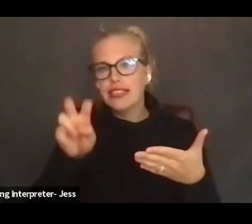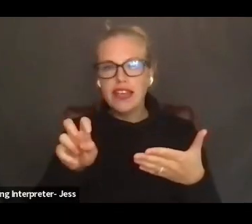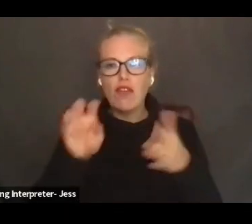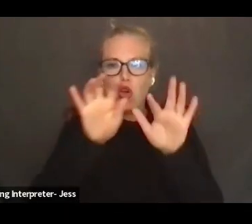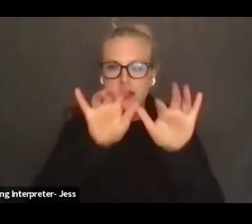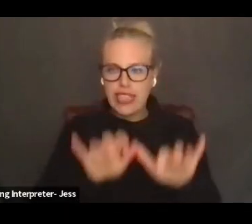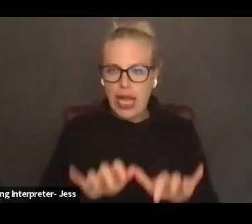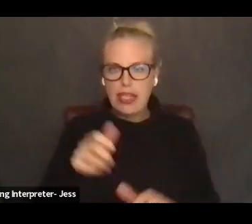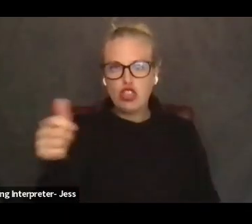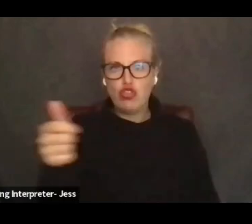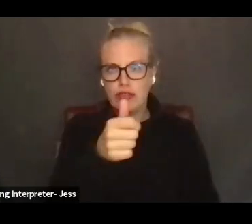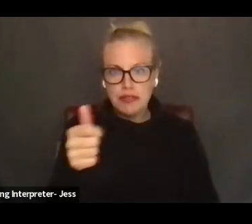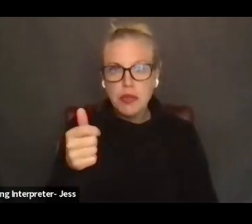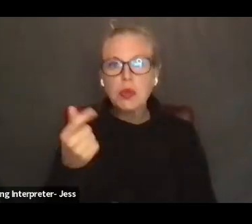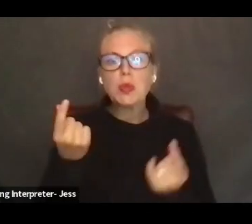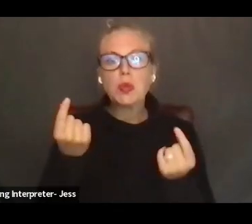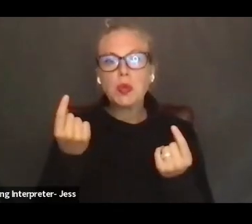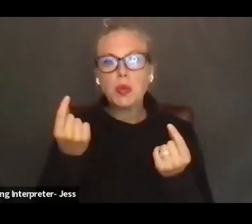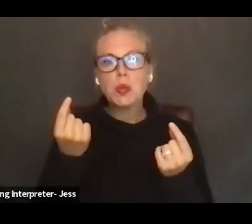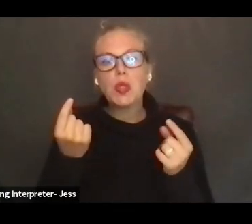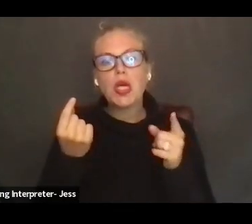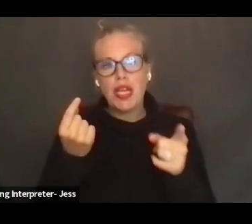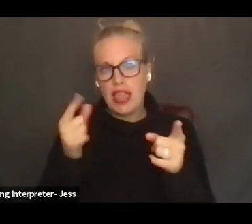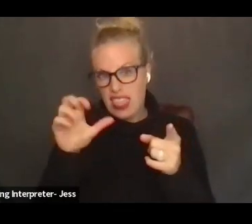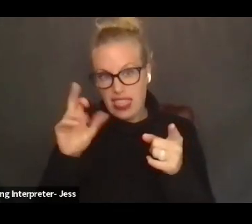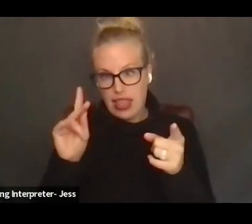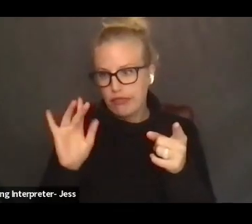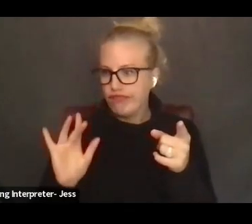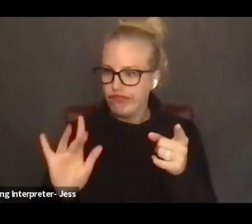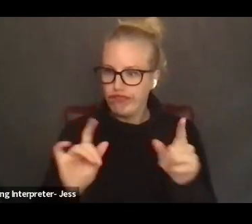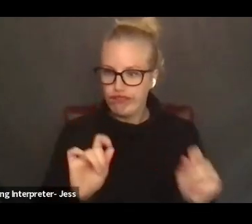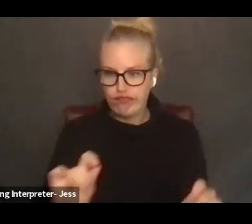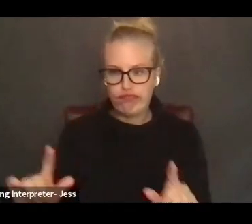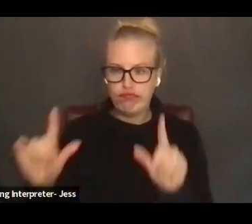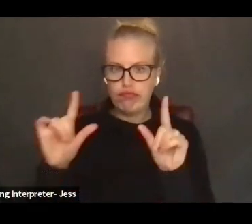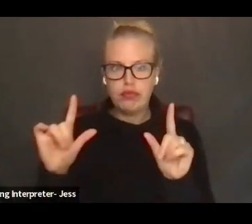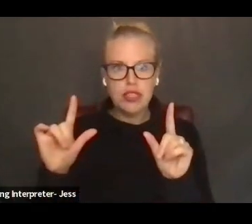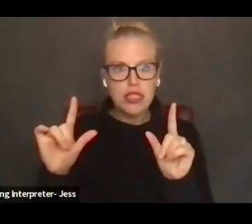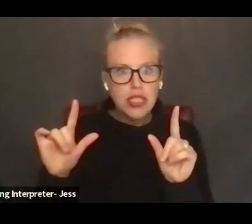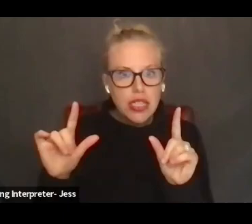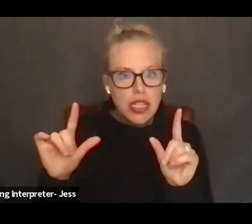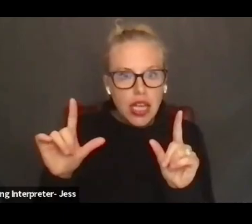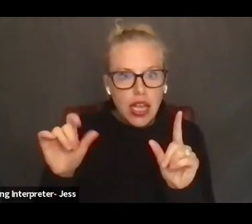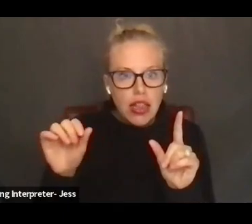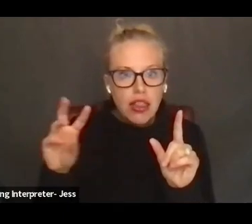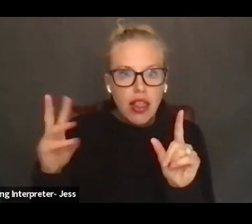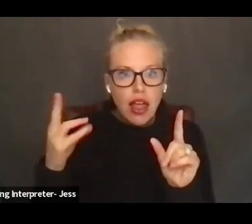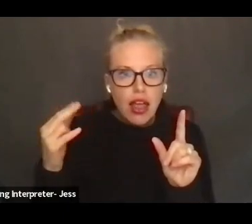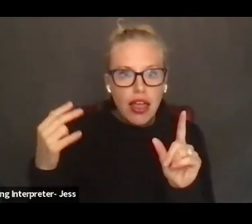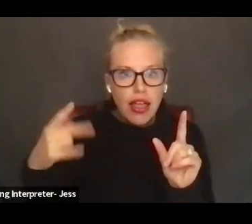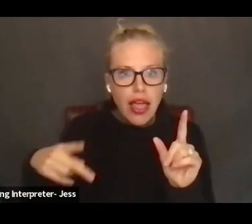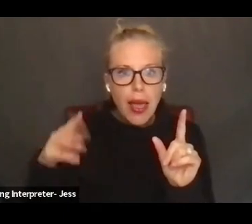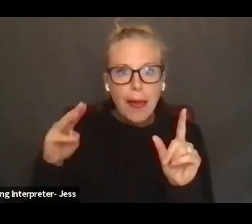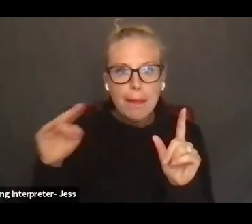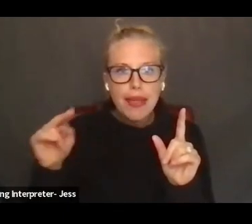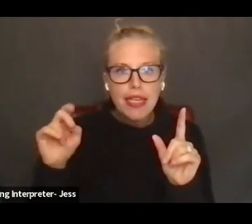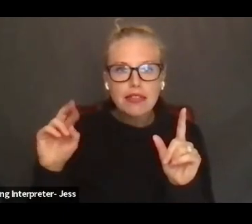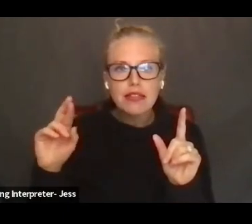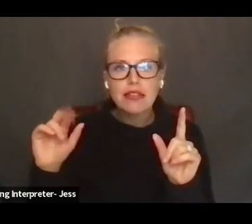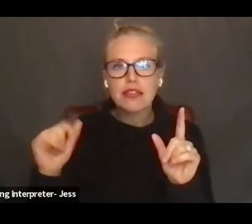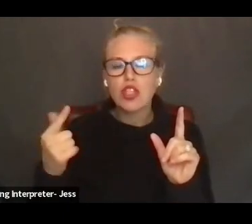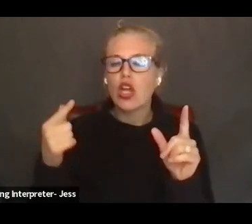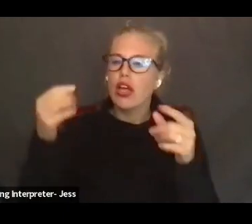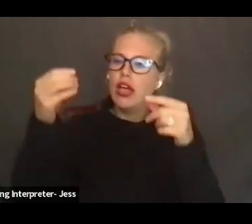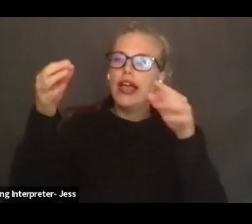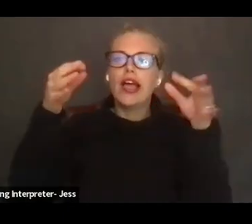form yourself, you can go to this link at lawhelpmin.org where it walks